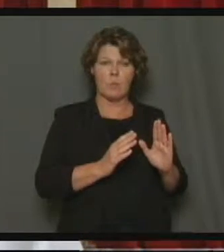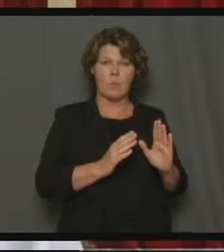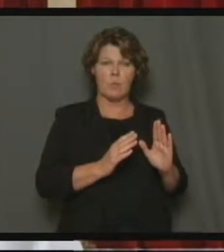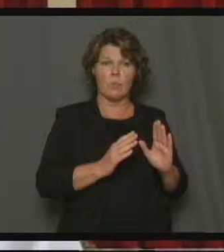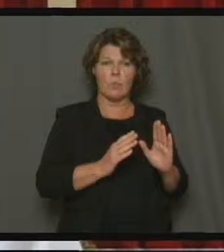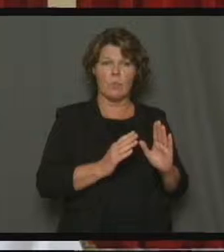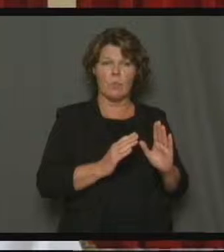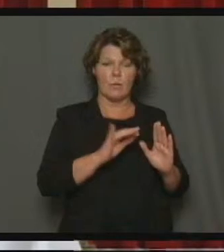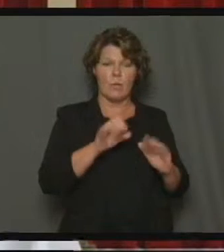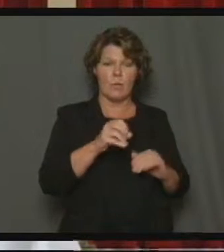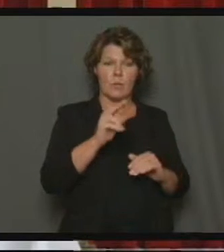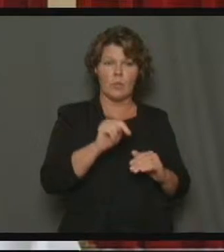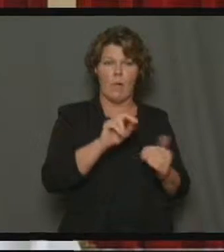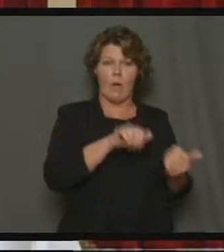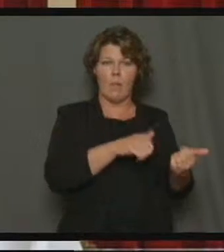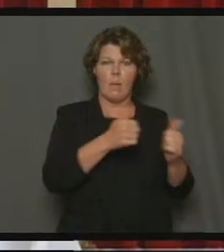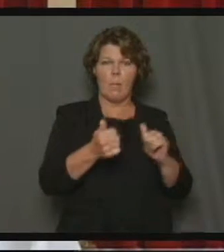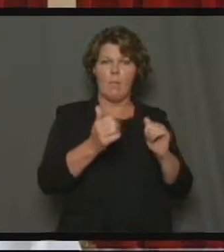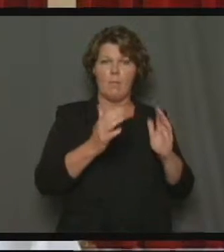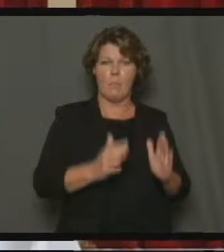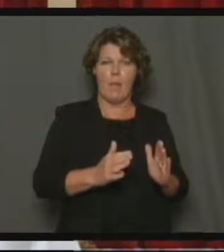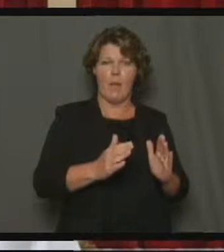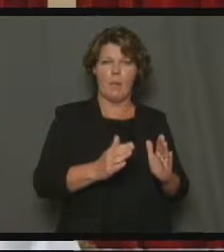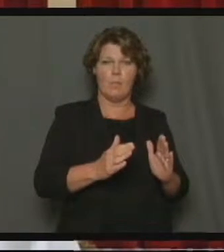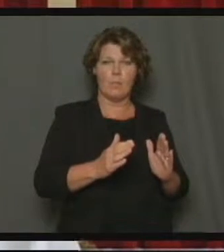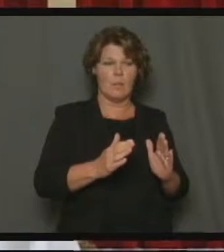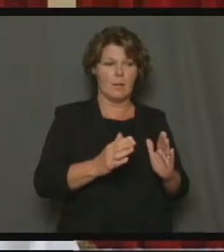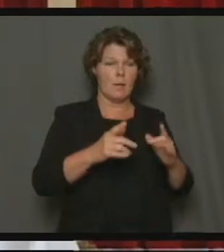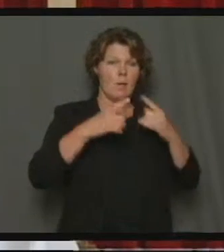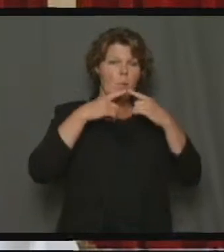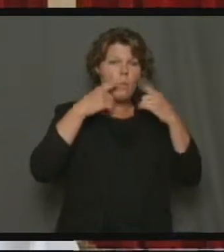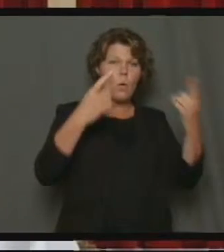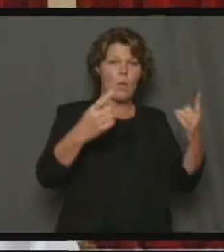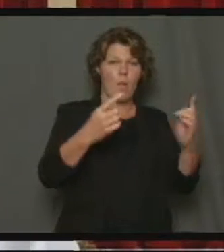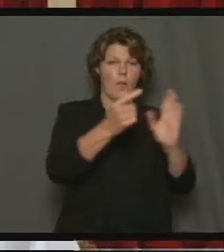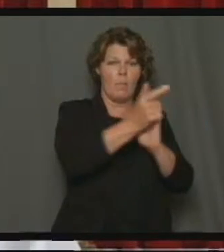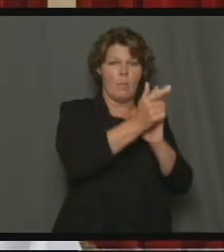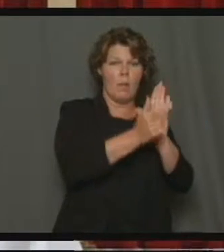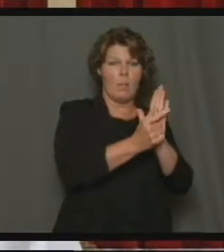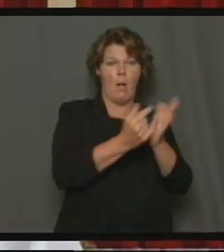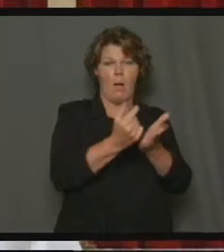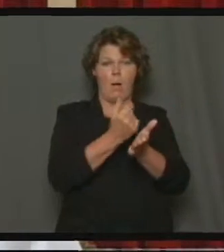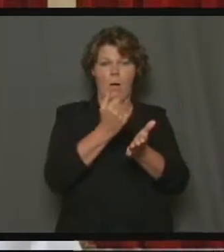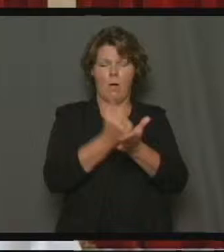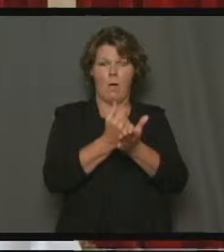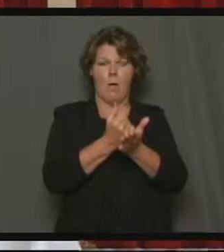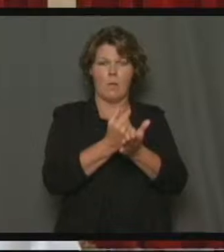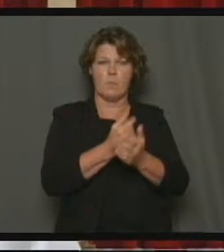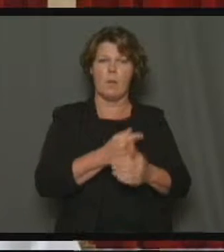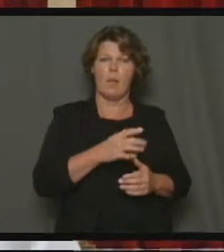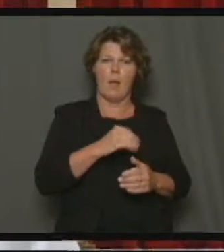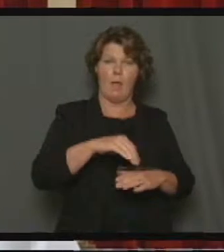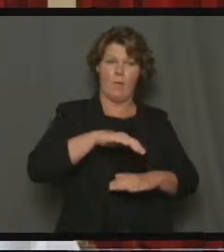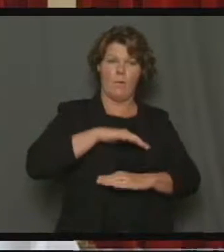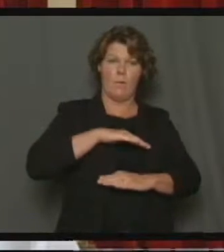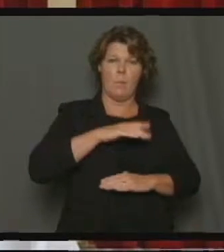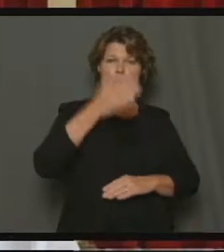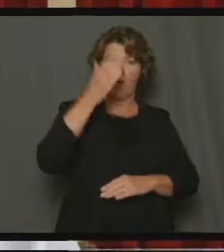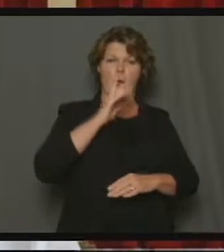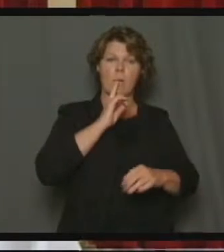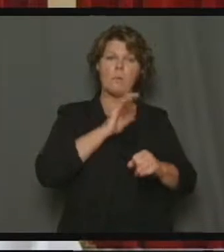John the Baptist was the messenger who proclaimed the message of law and gospel, and so was the fulfillment of God's